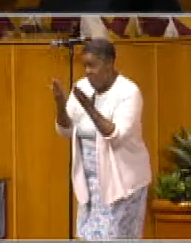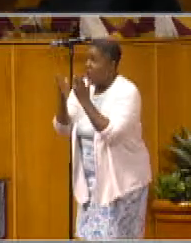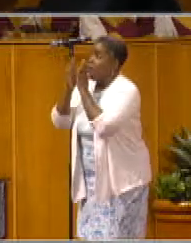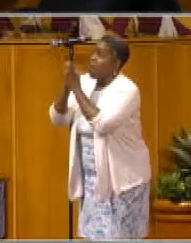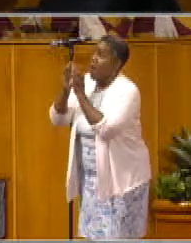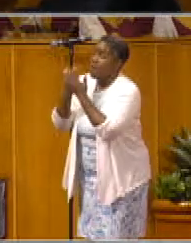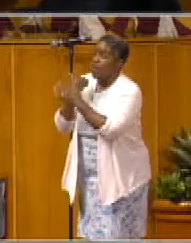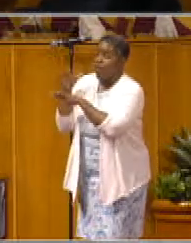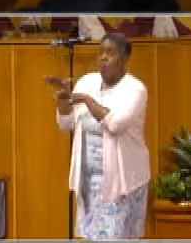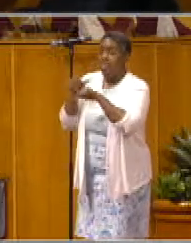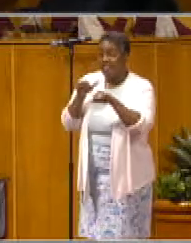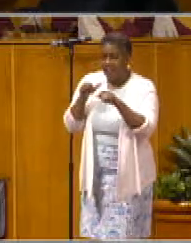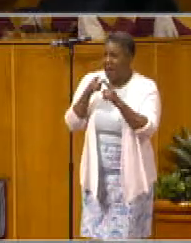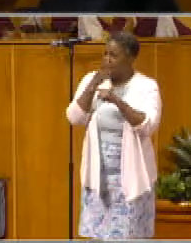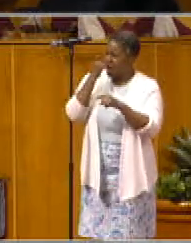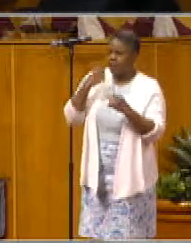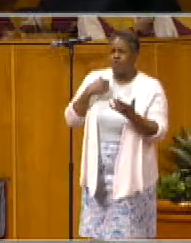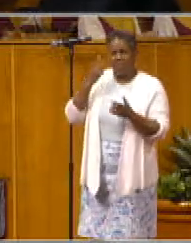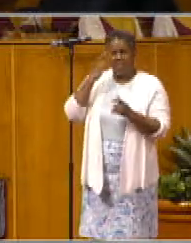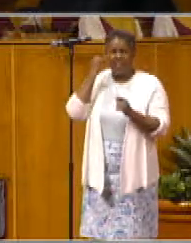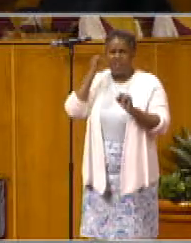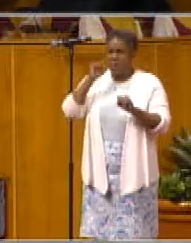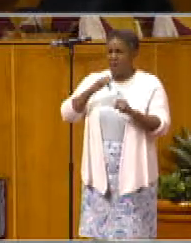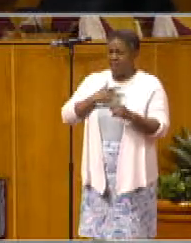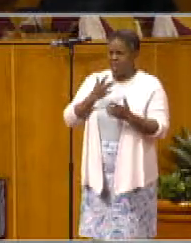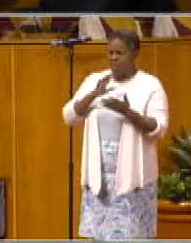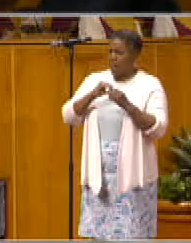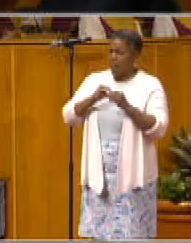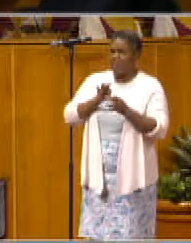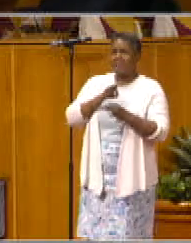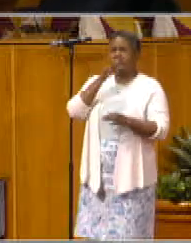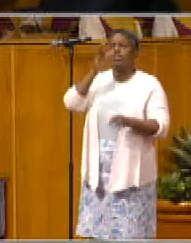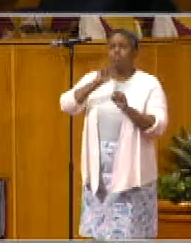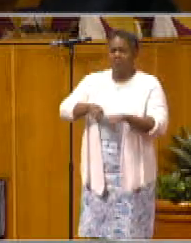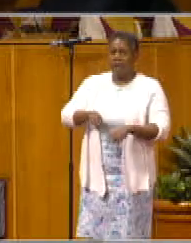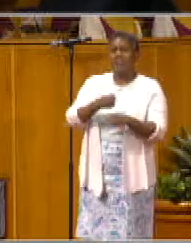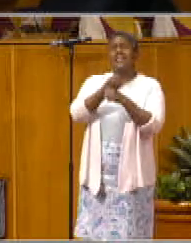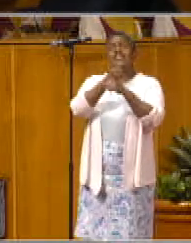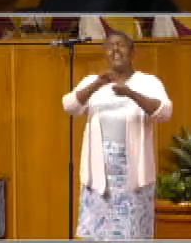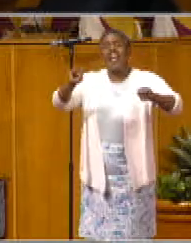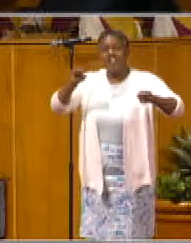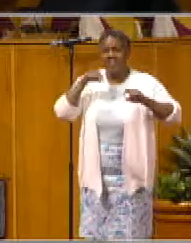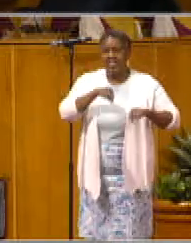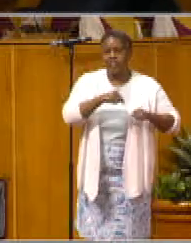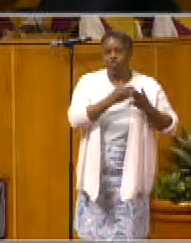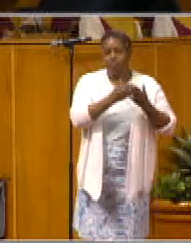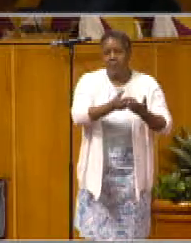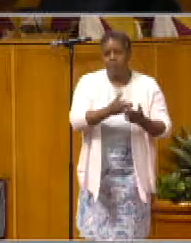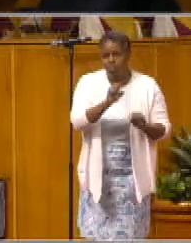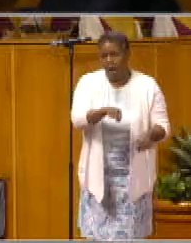you get out of bed because you think if you get spiritual, then you can save the ship.